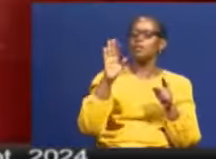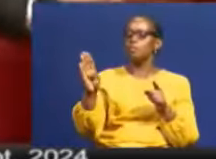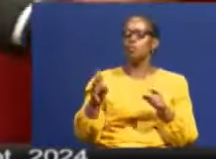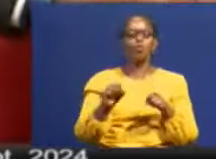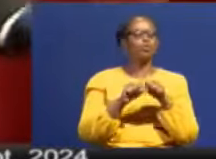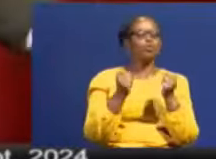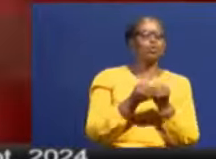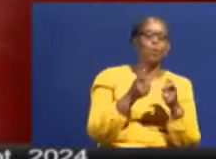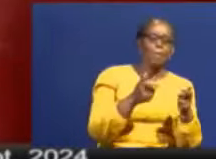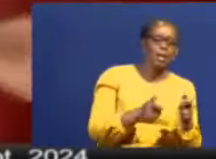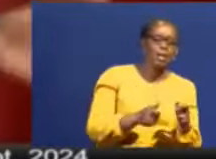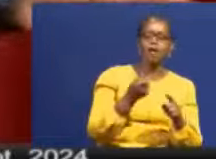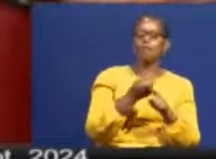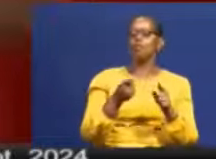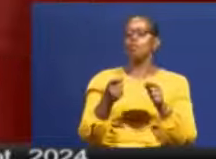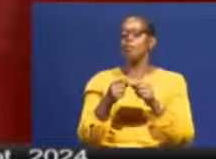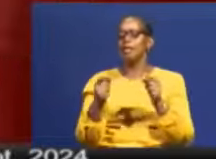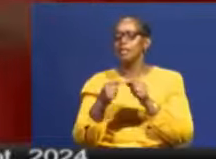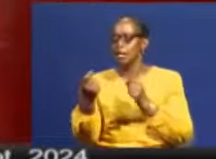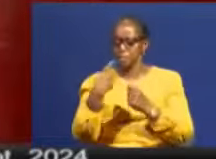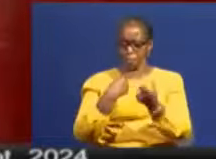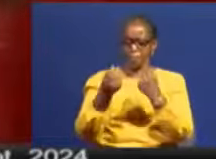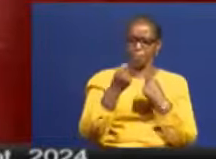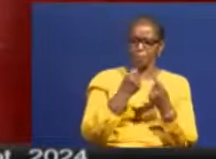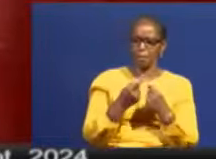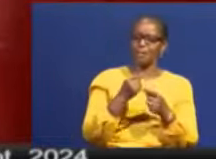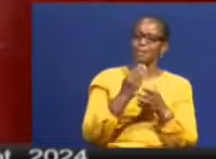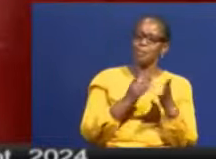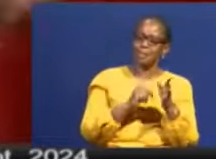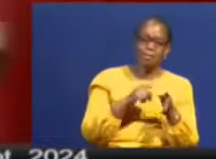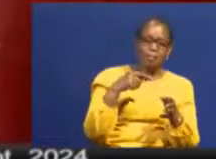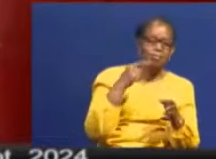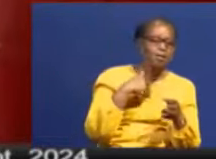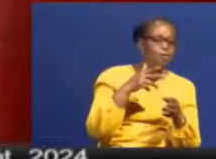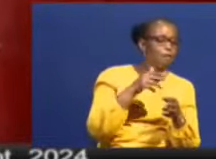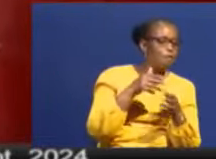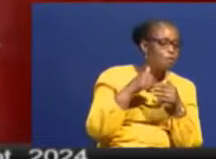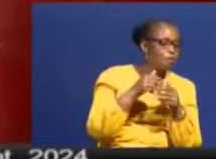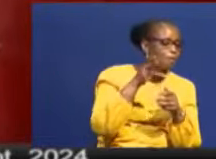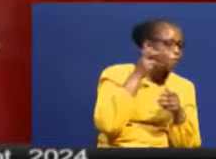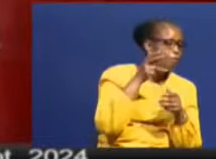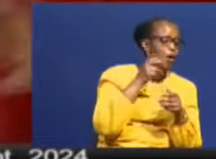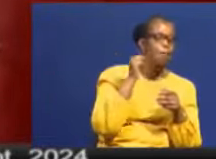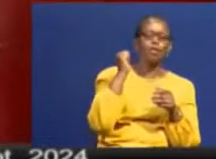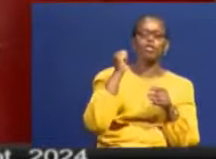messages they get, and sometimes from some political leaders who are against very important concepts.